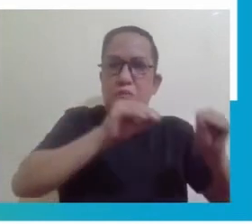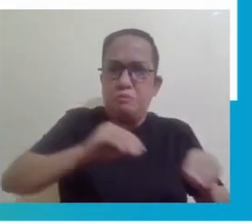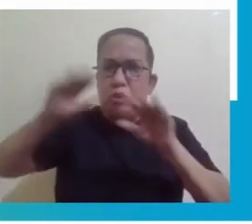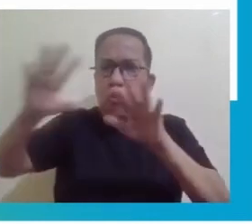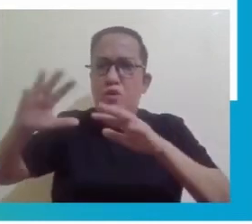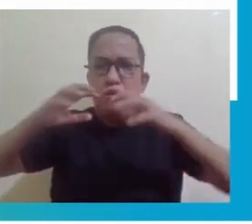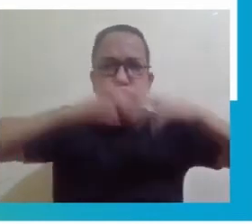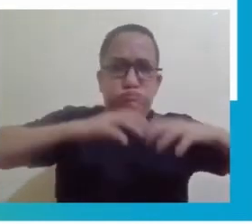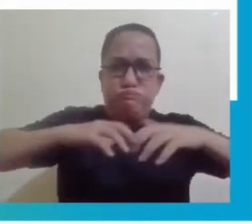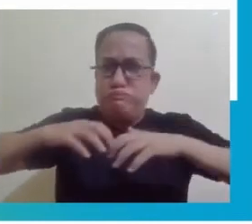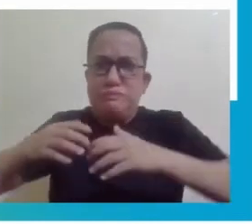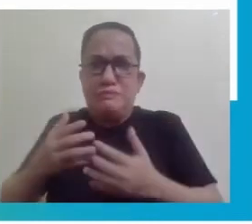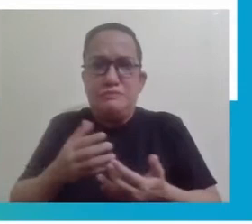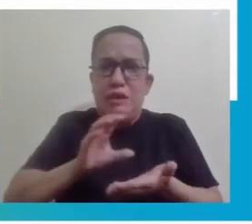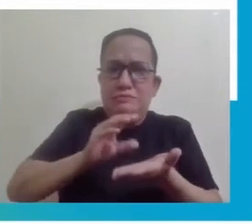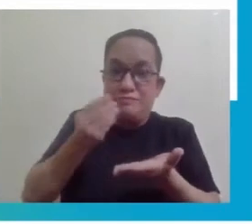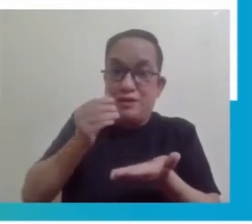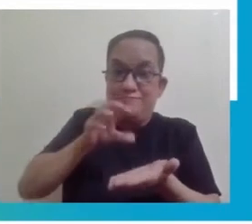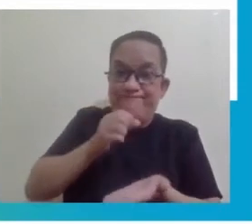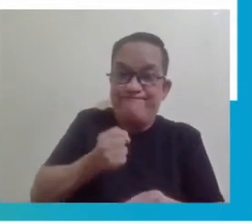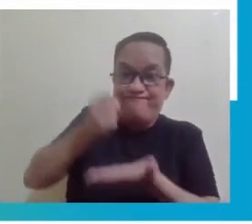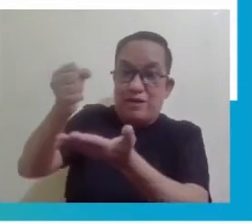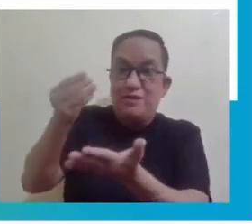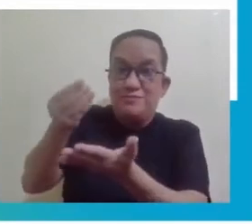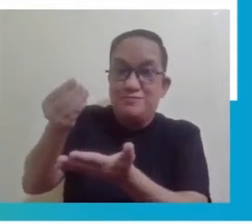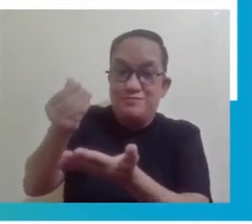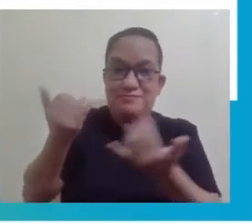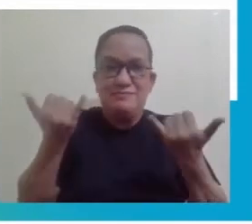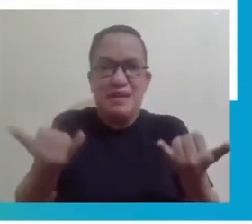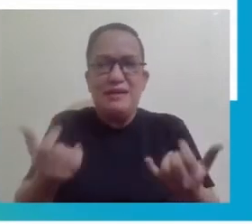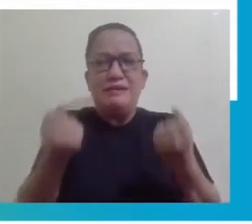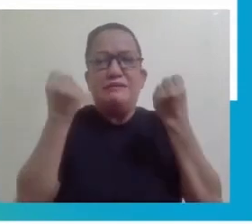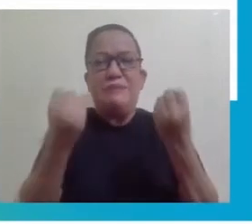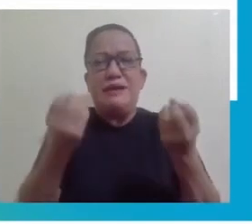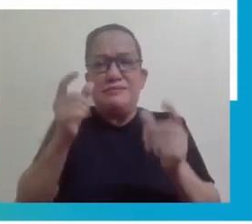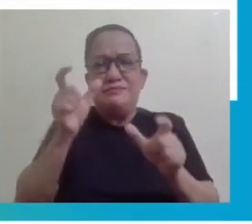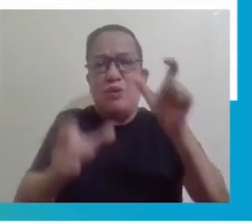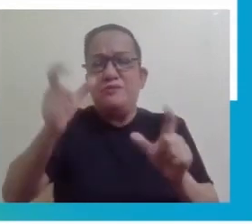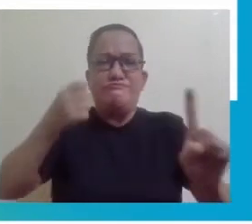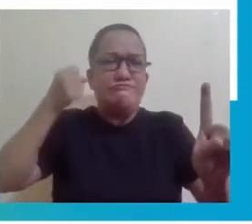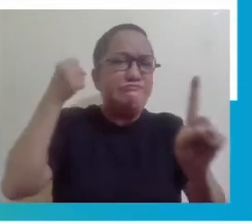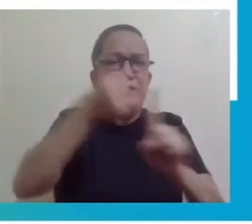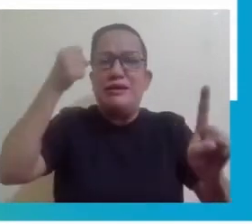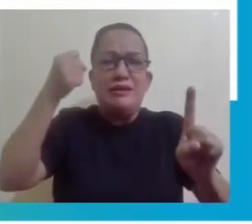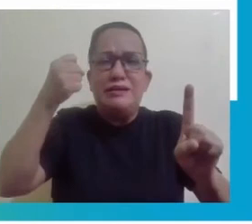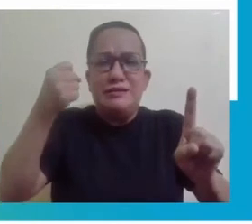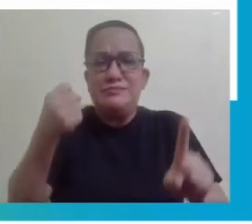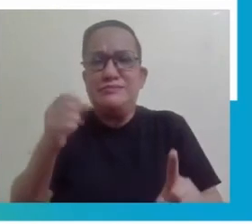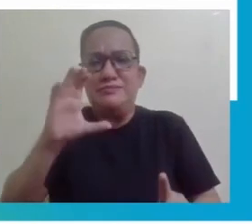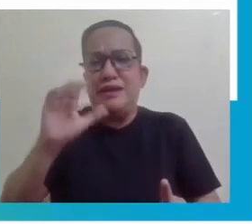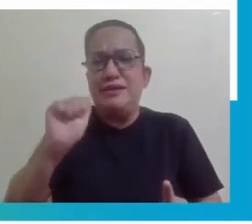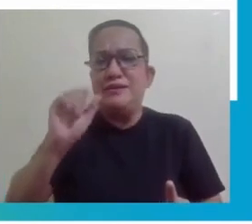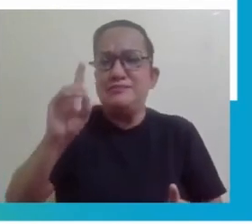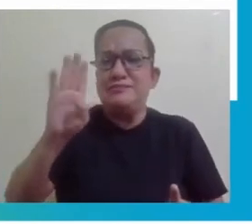the problem is right now more and more people are being affected by this project, and the issue is actually around land compensation. The